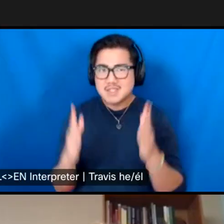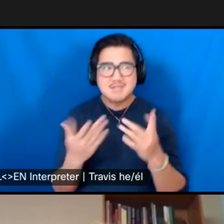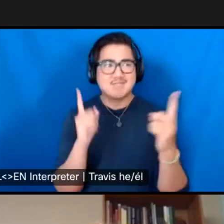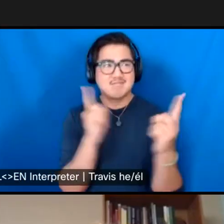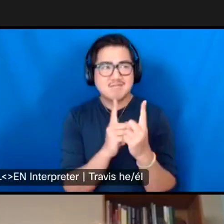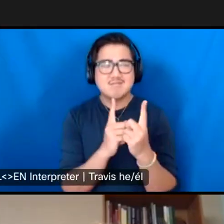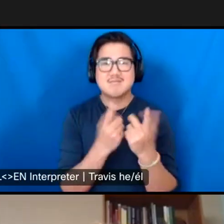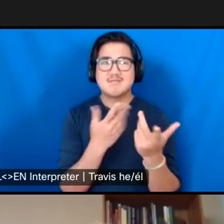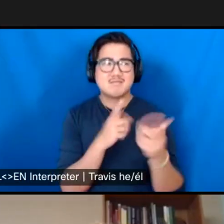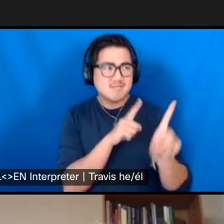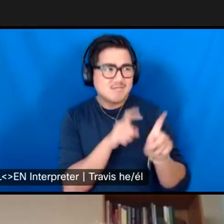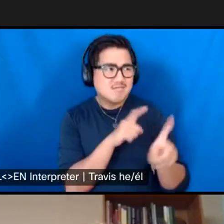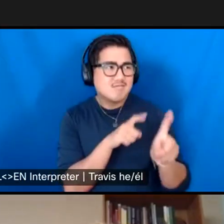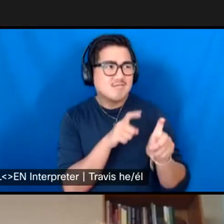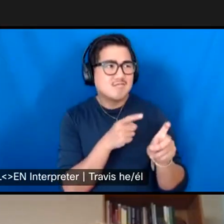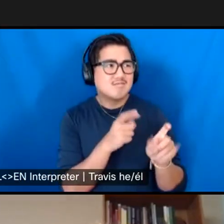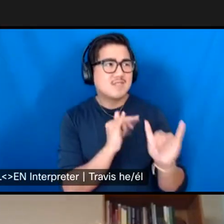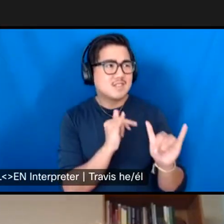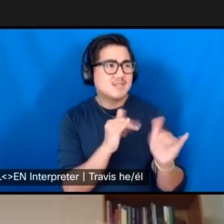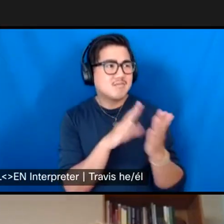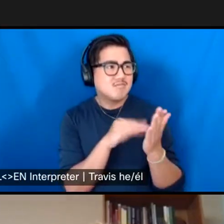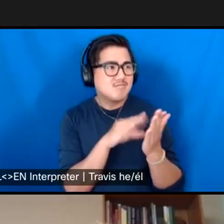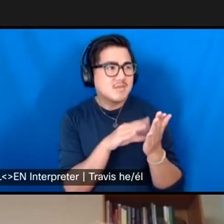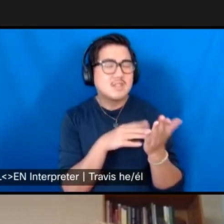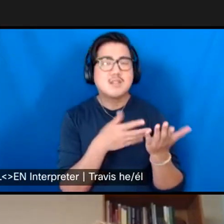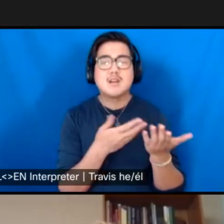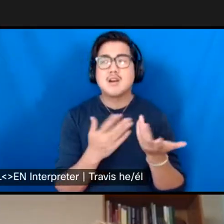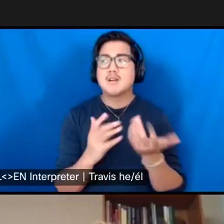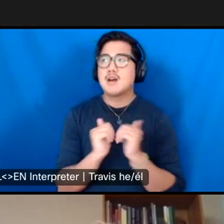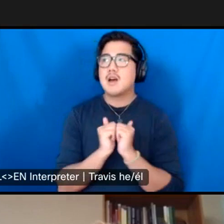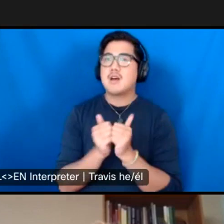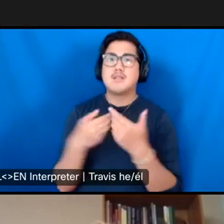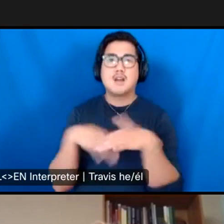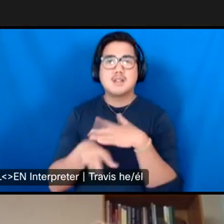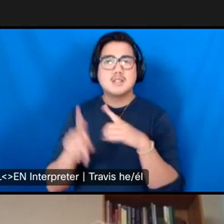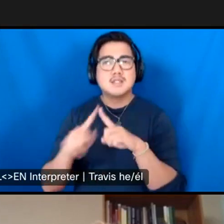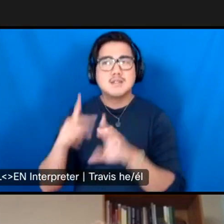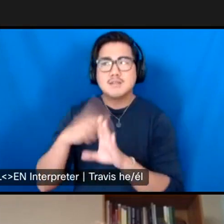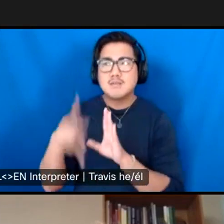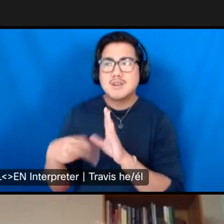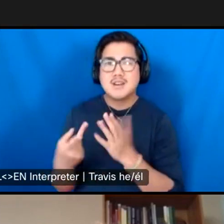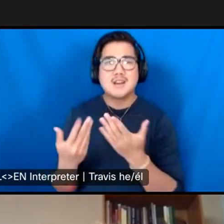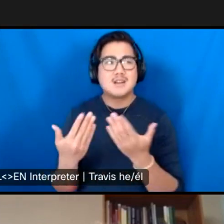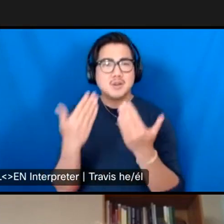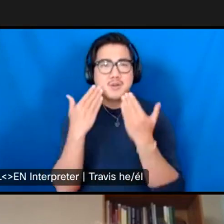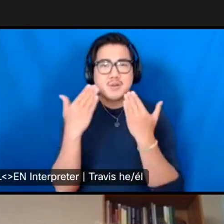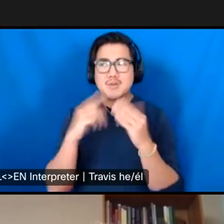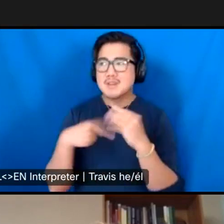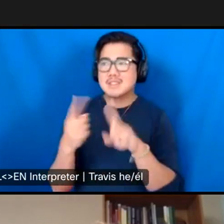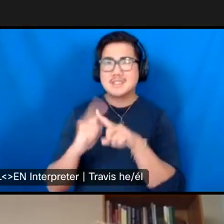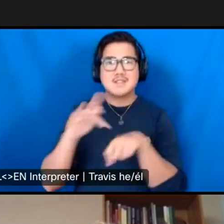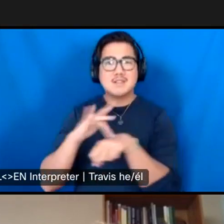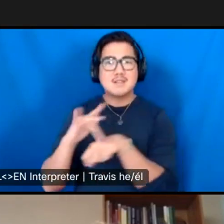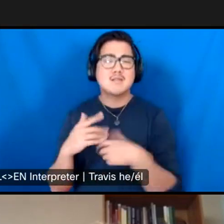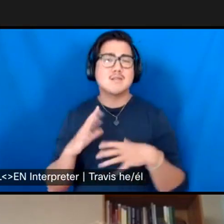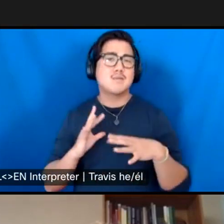tap into these things as a student going through programs and in community would have been,